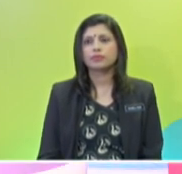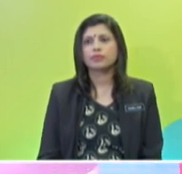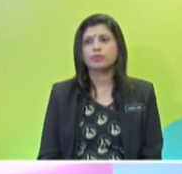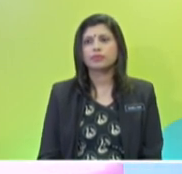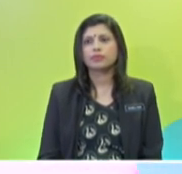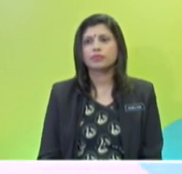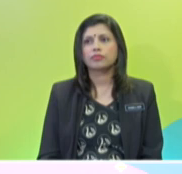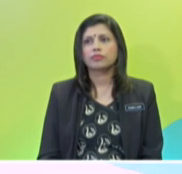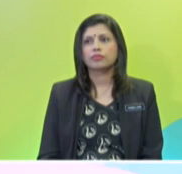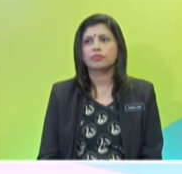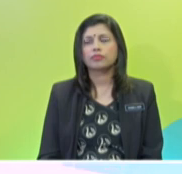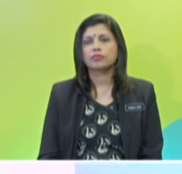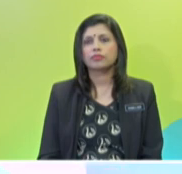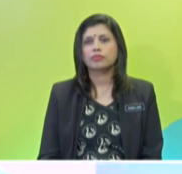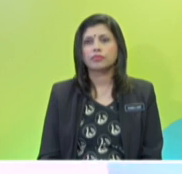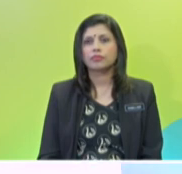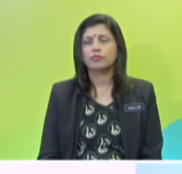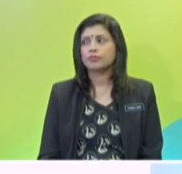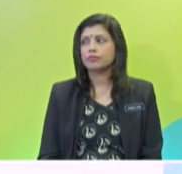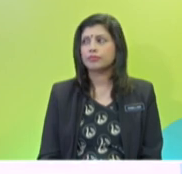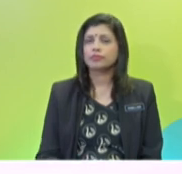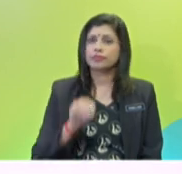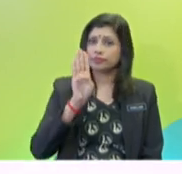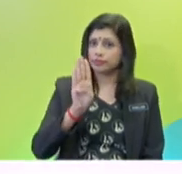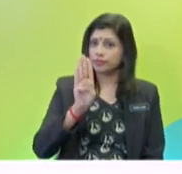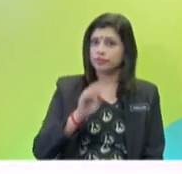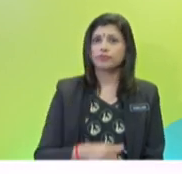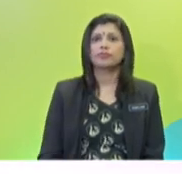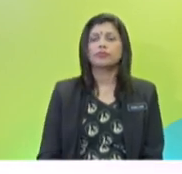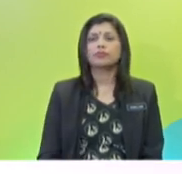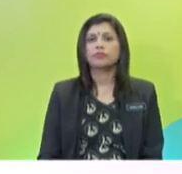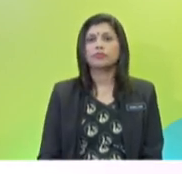Picture B is number 3. Okay.